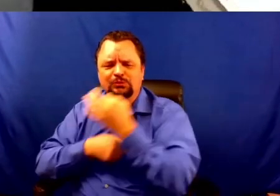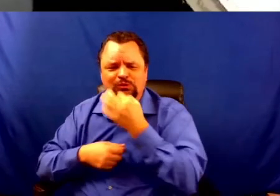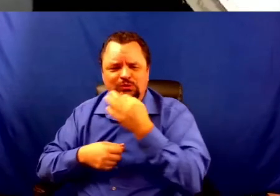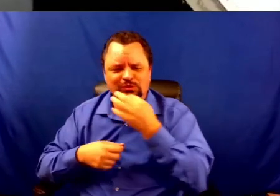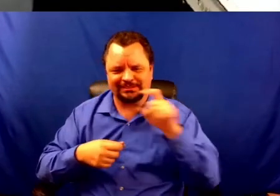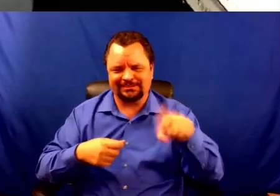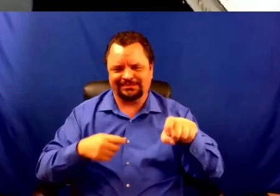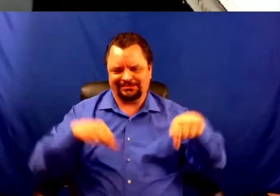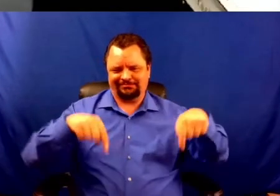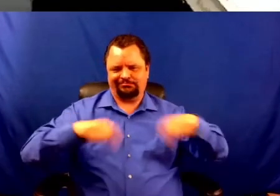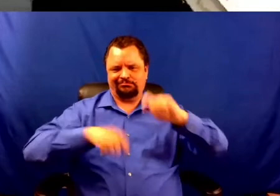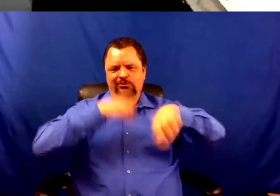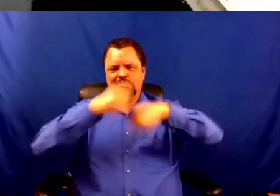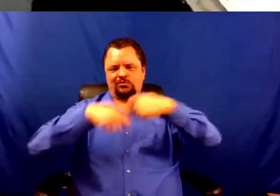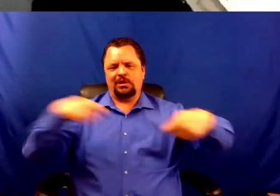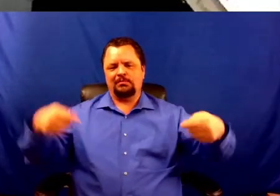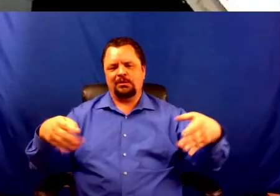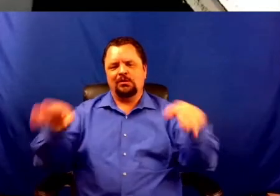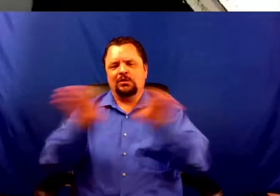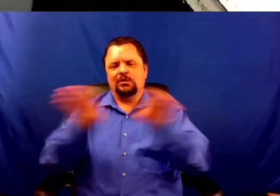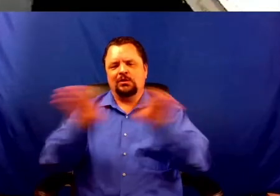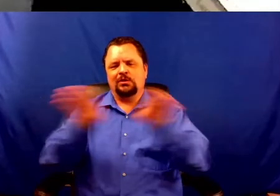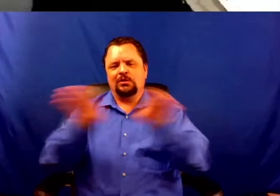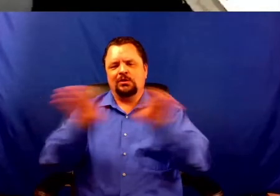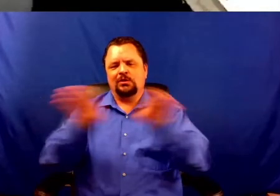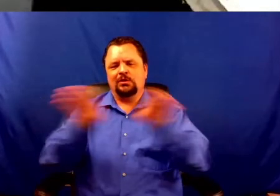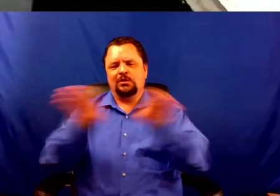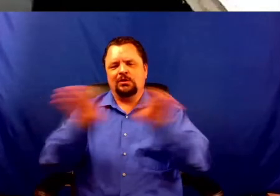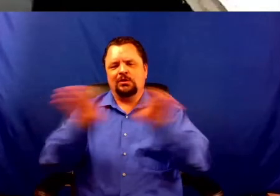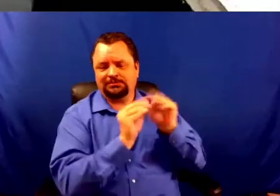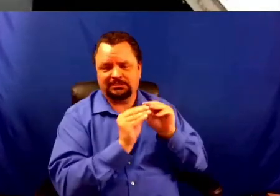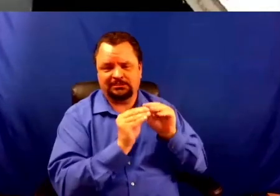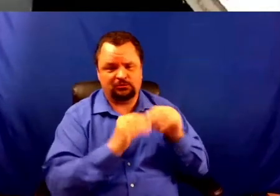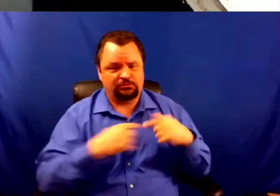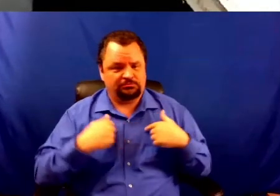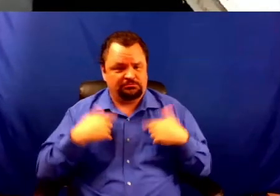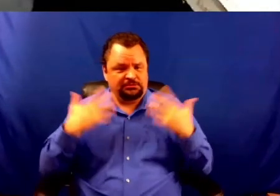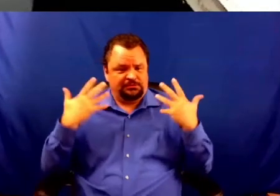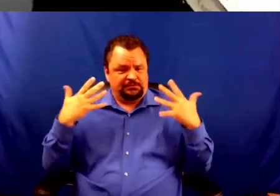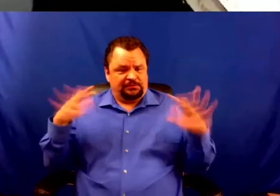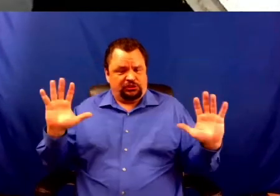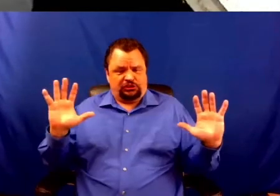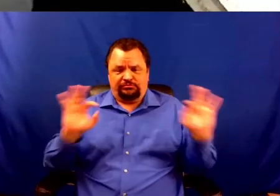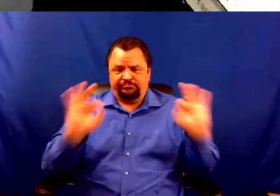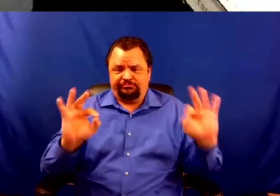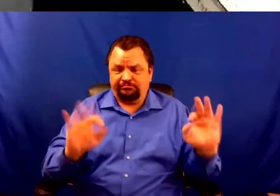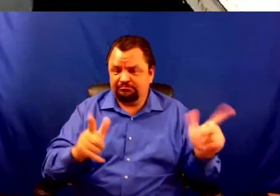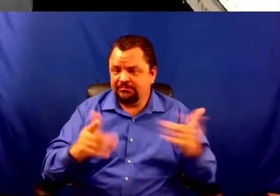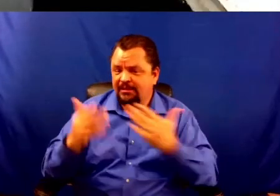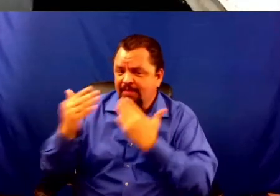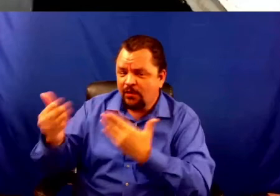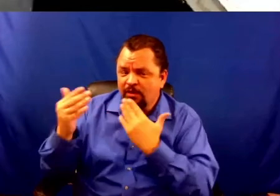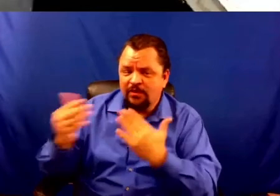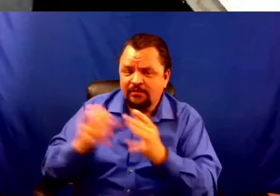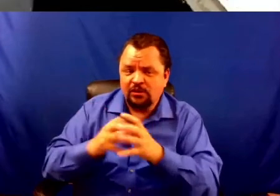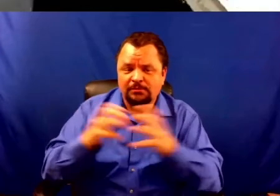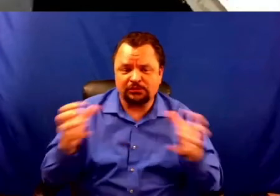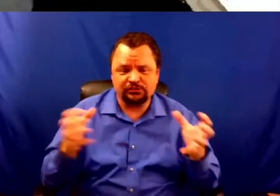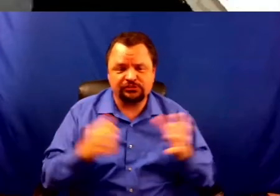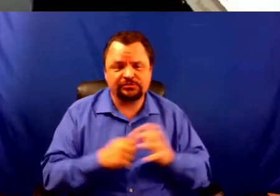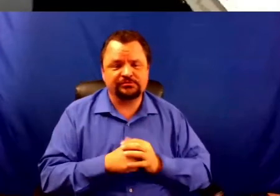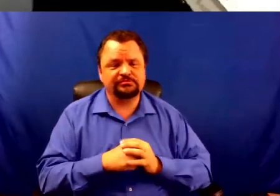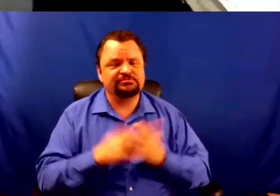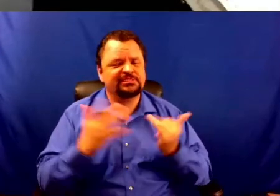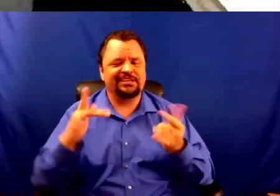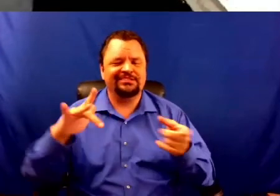just wrap it up in a very short period of, you're done. Okay. Okay. Well, thank you very much. Okay, we're going to skip the